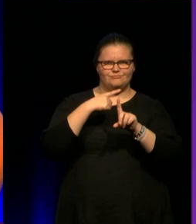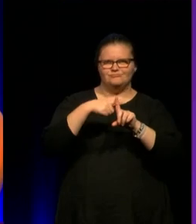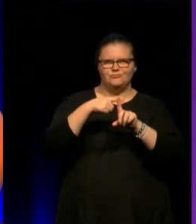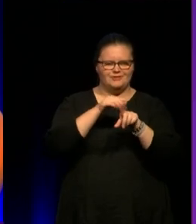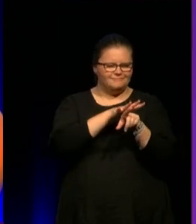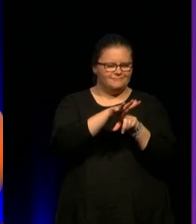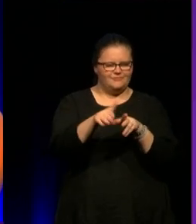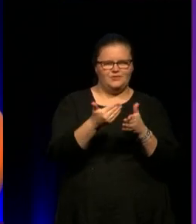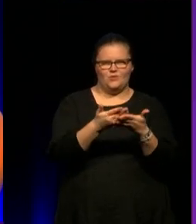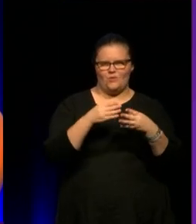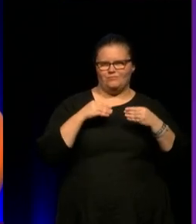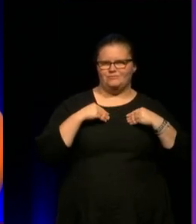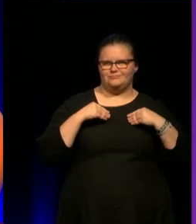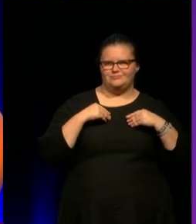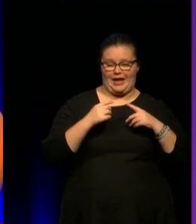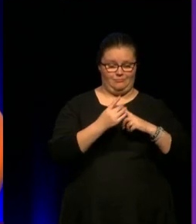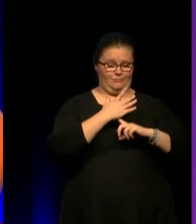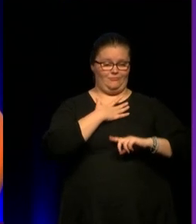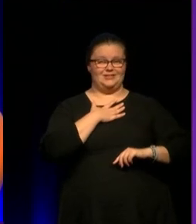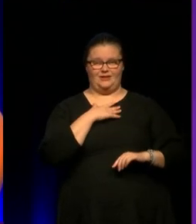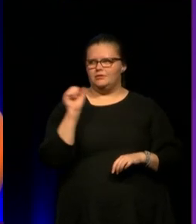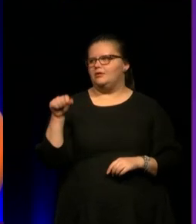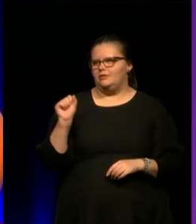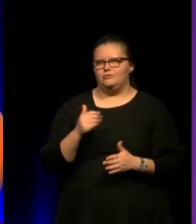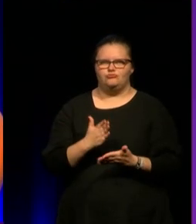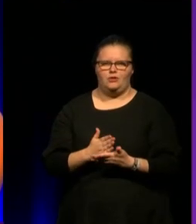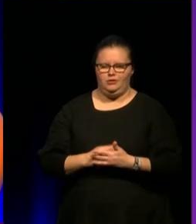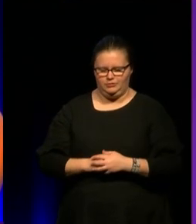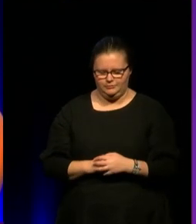company. And yourself, clearly. Oh, yeah, terrific. Yeah, I mean,